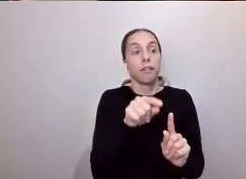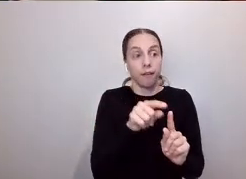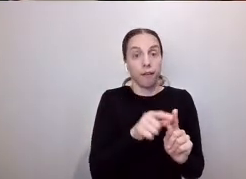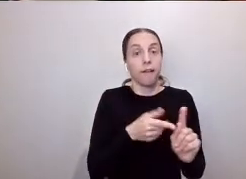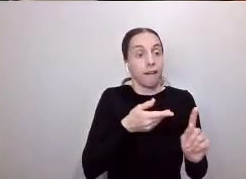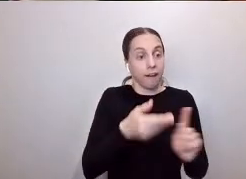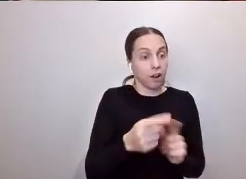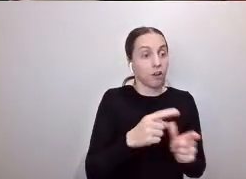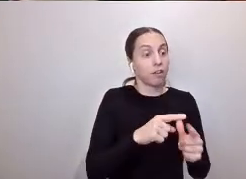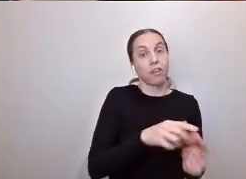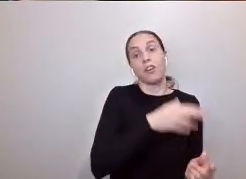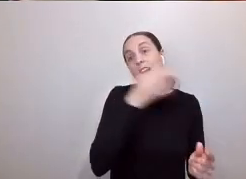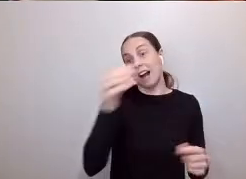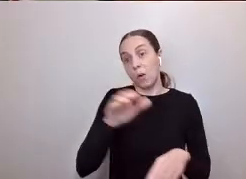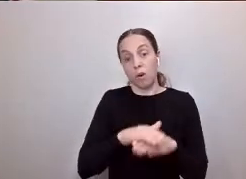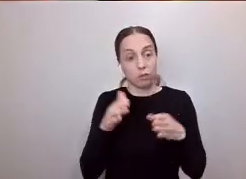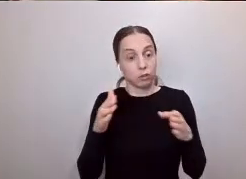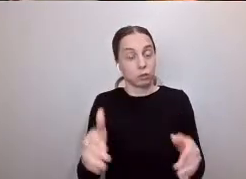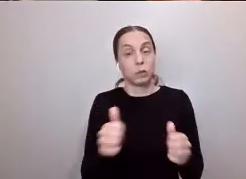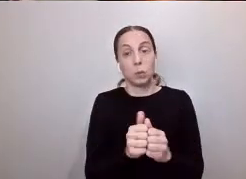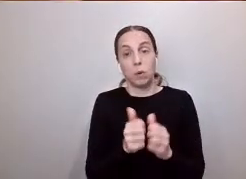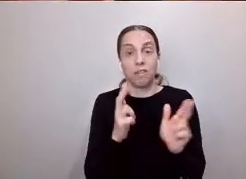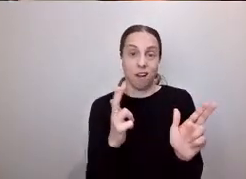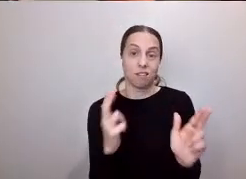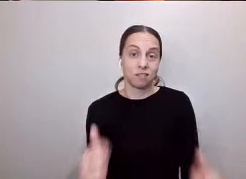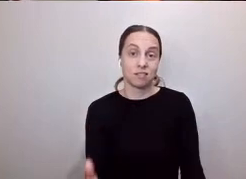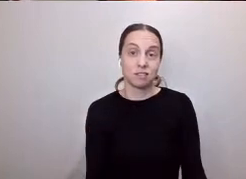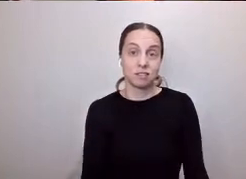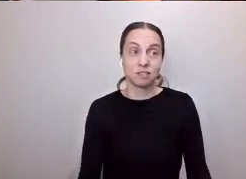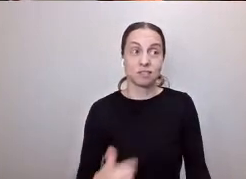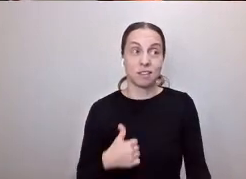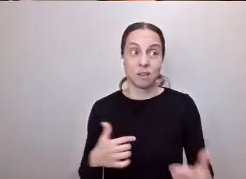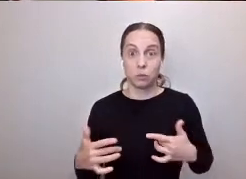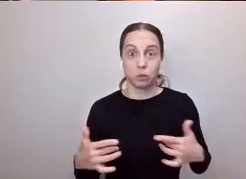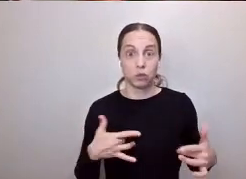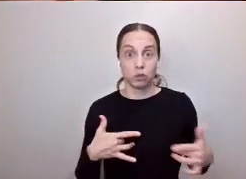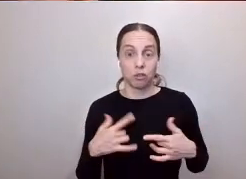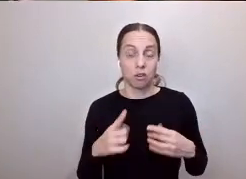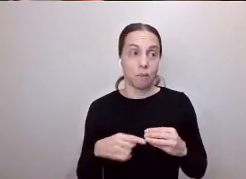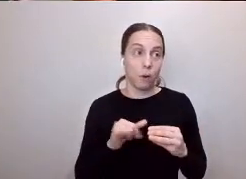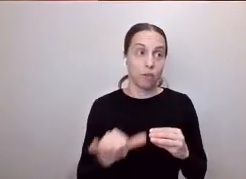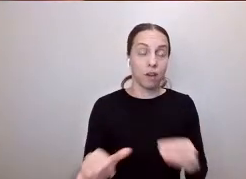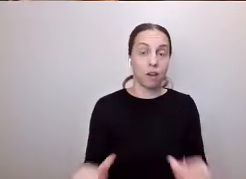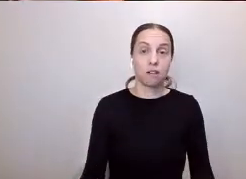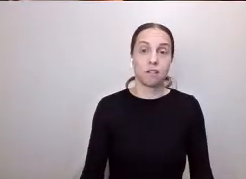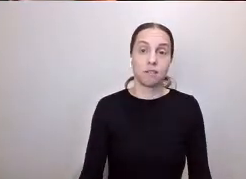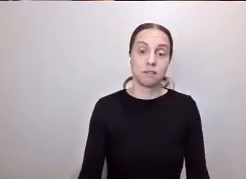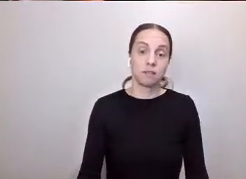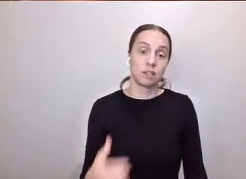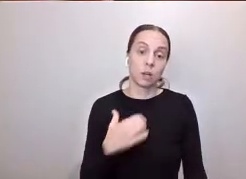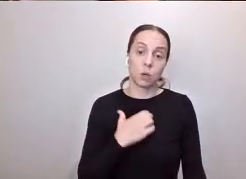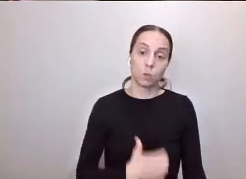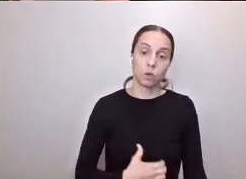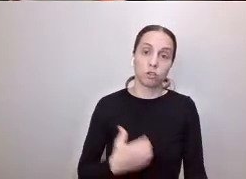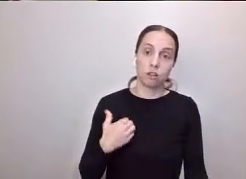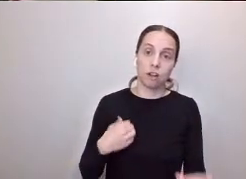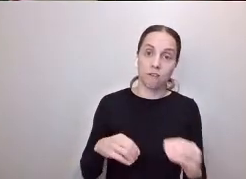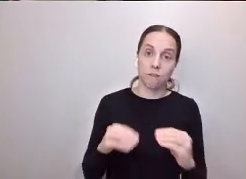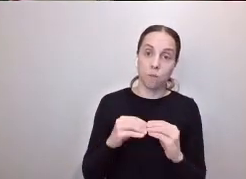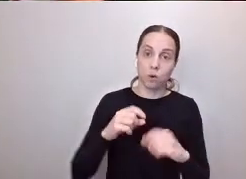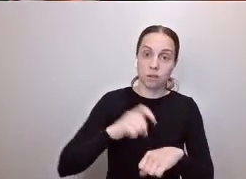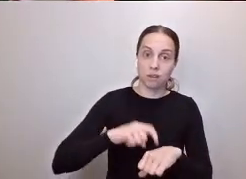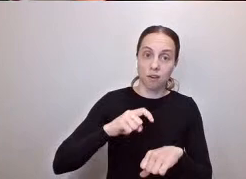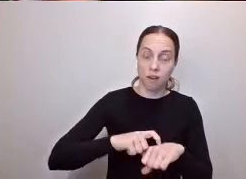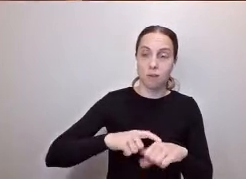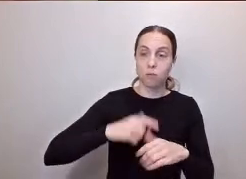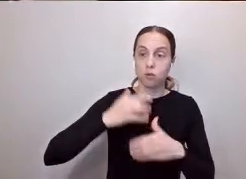serious concerns about that. I wish that we would have had more time to process and dig into what this recruitment plan